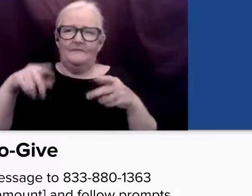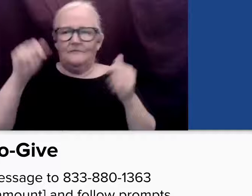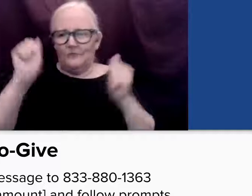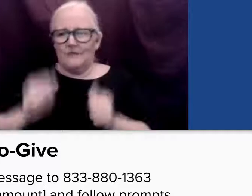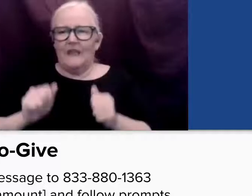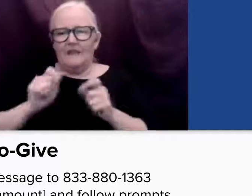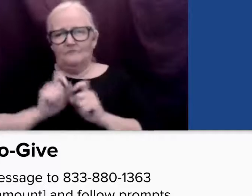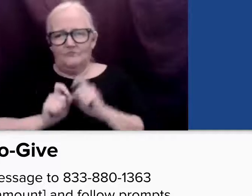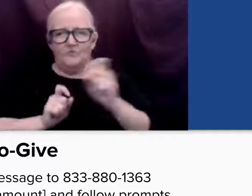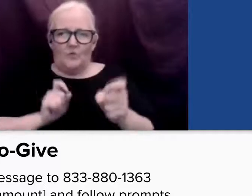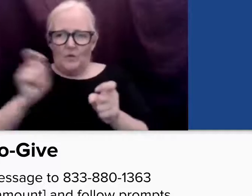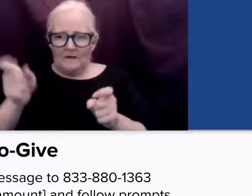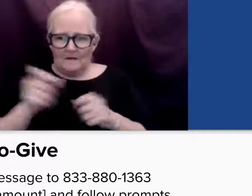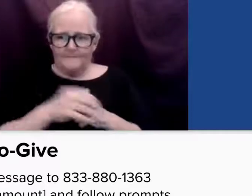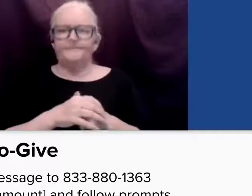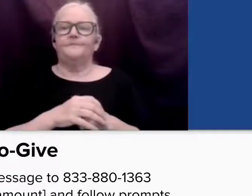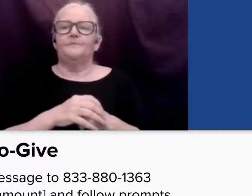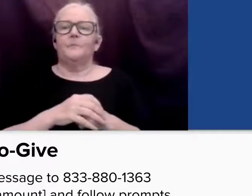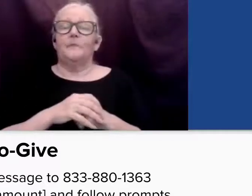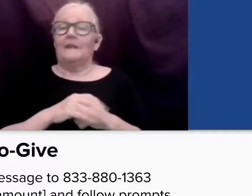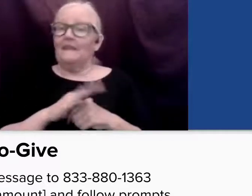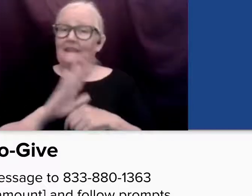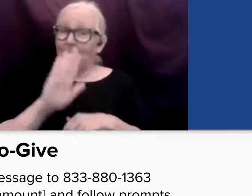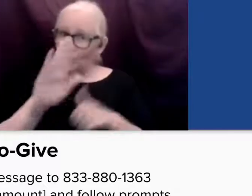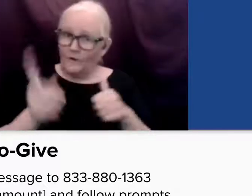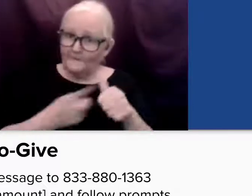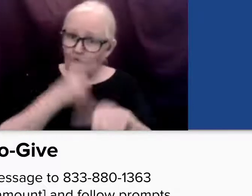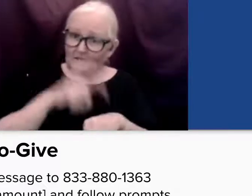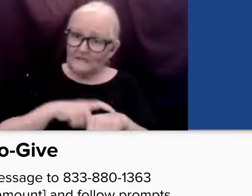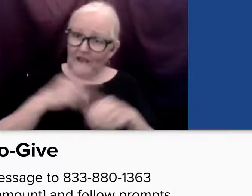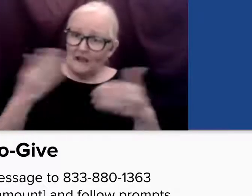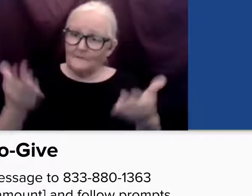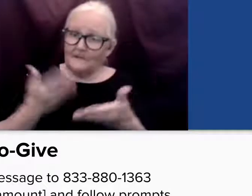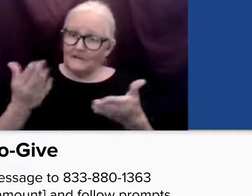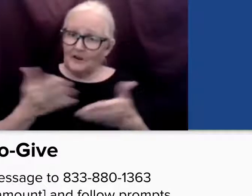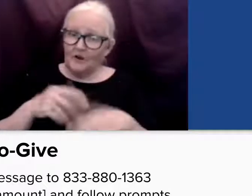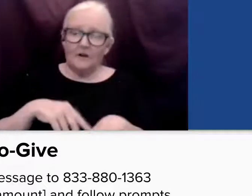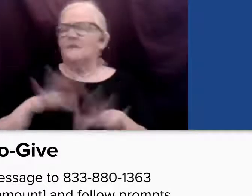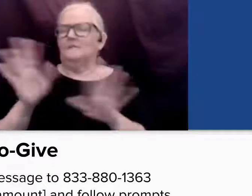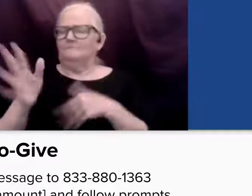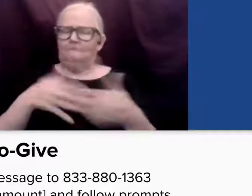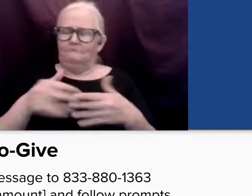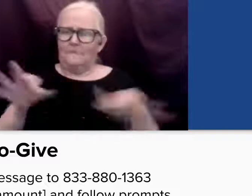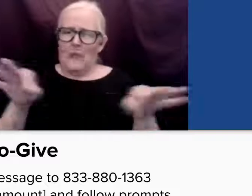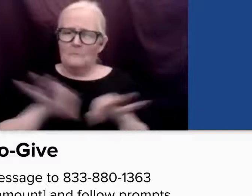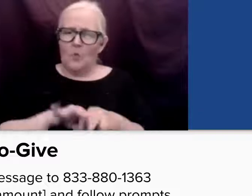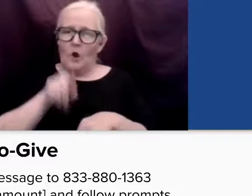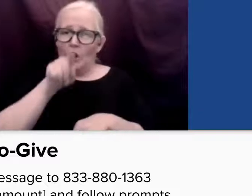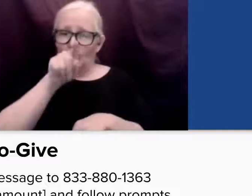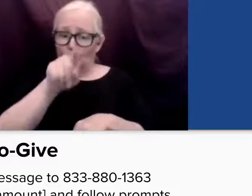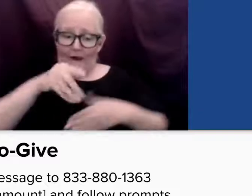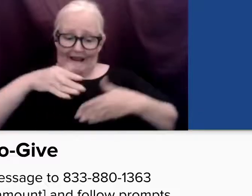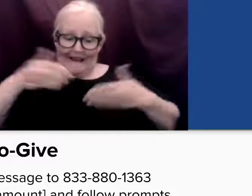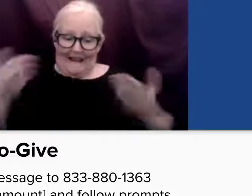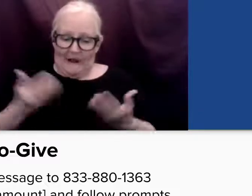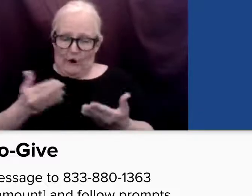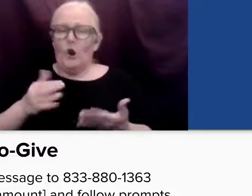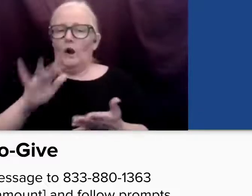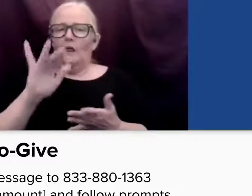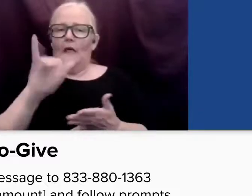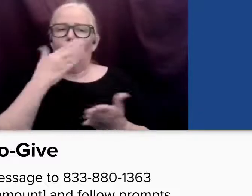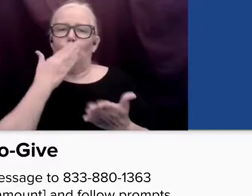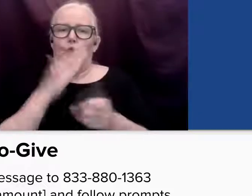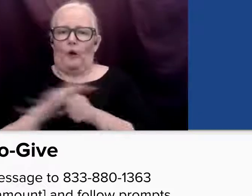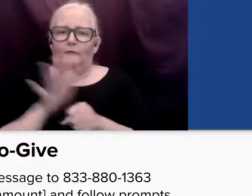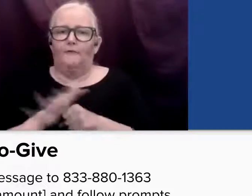first time with us, please know your presence here is gift enough. Those here in the sanctuary can also place